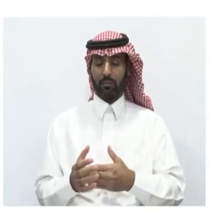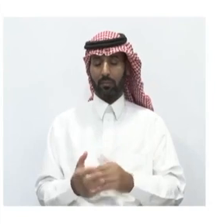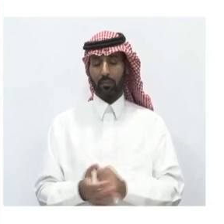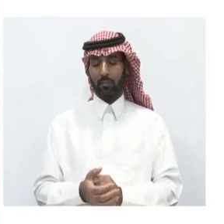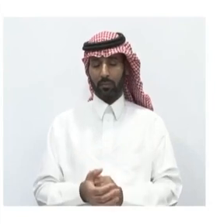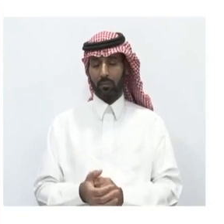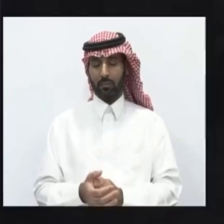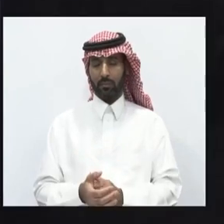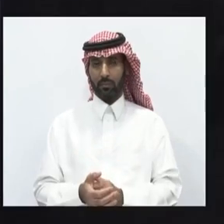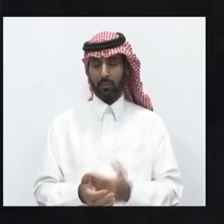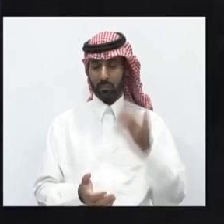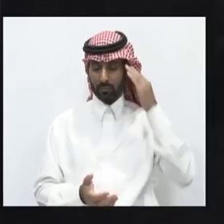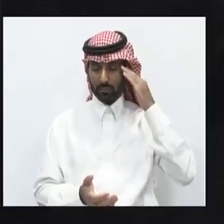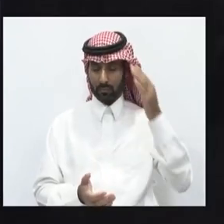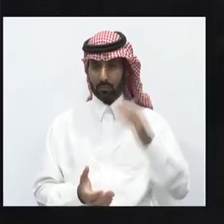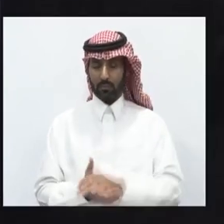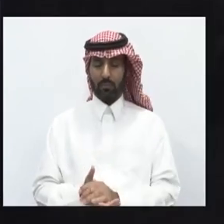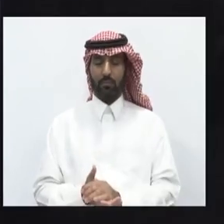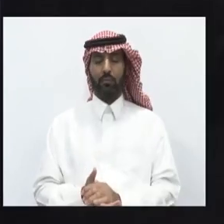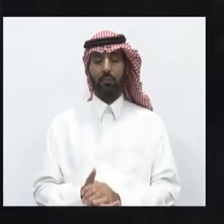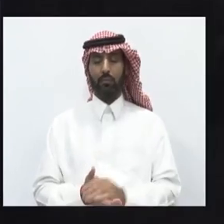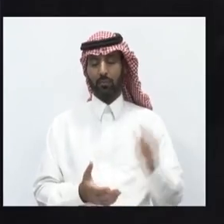end our lesson. Thank you for listening so much. See you